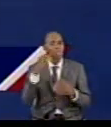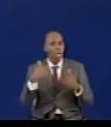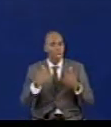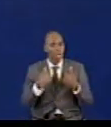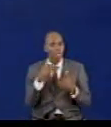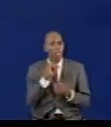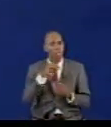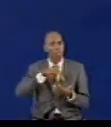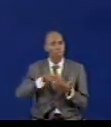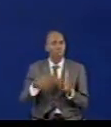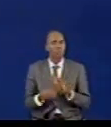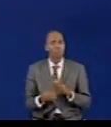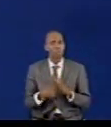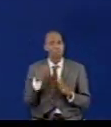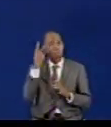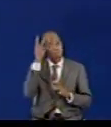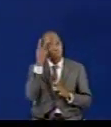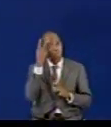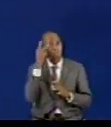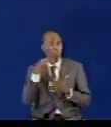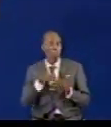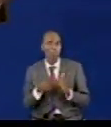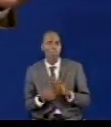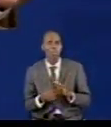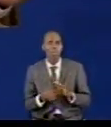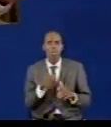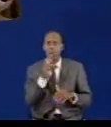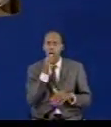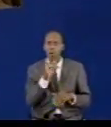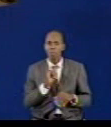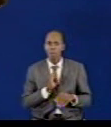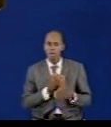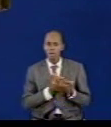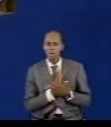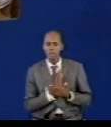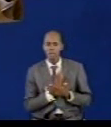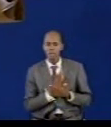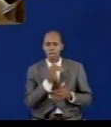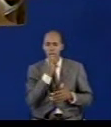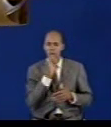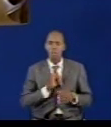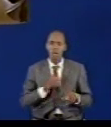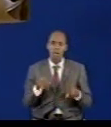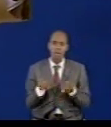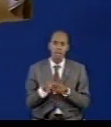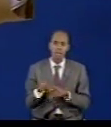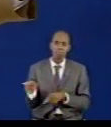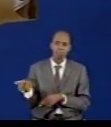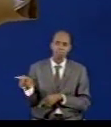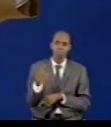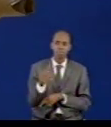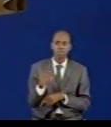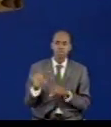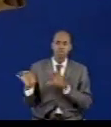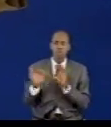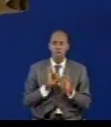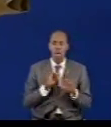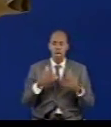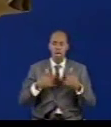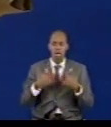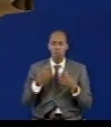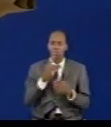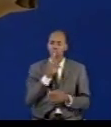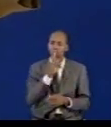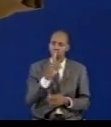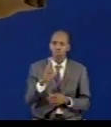Am I right? Am I like them? Do I have the original gospel? Do I have